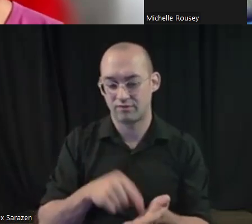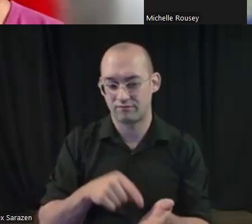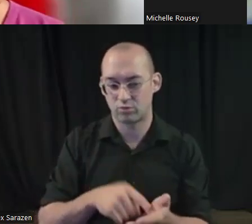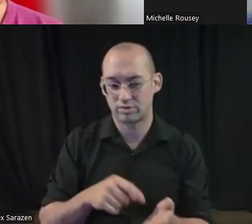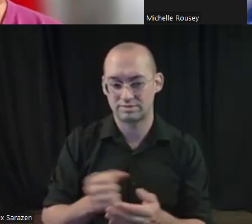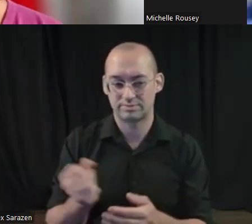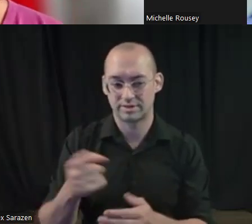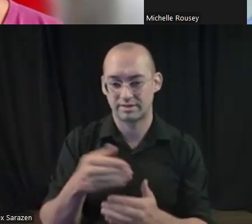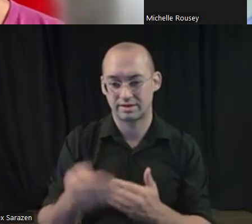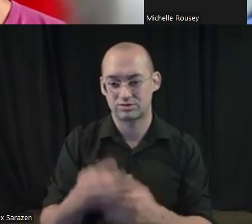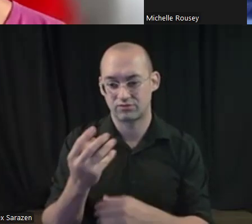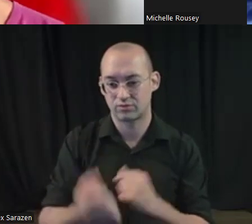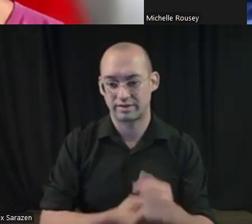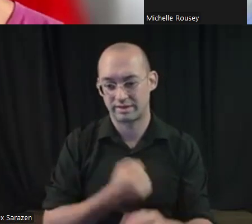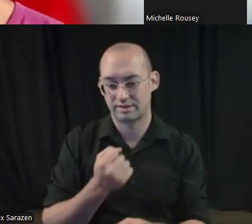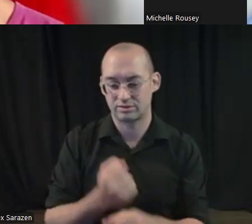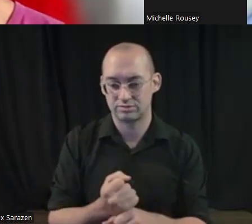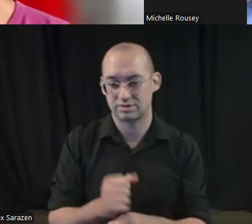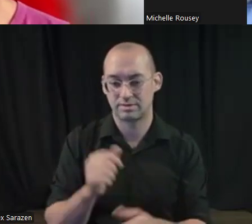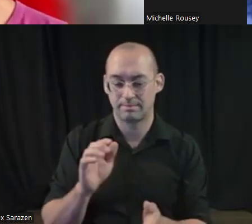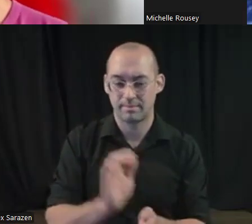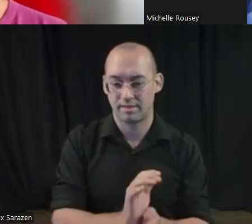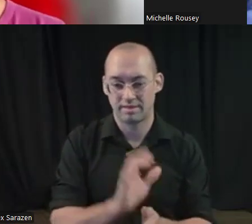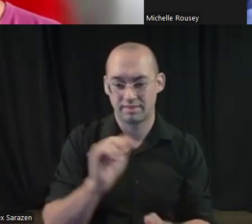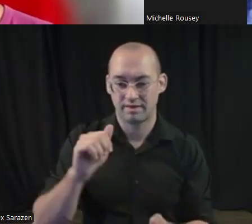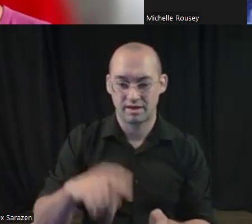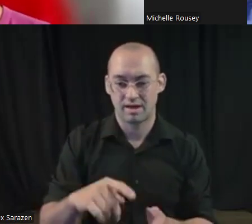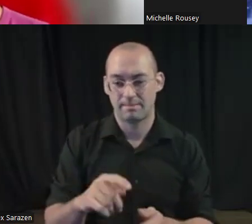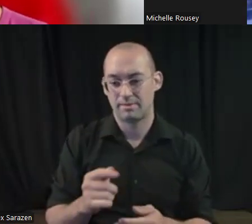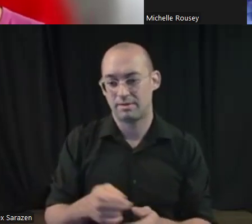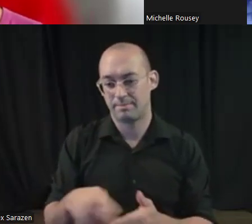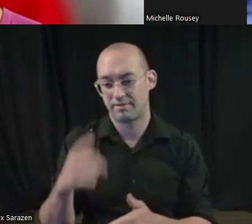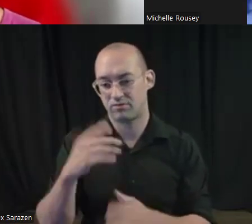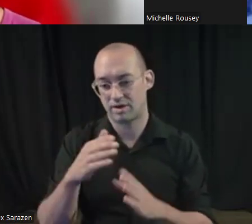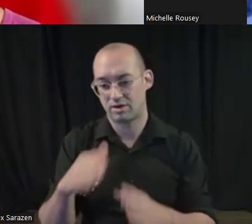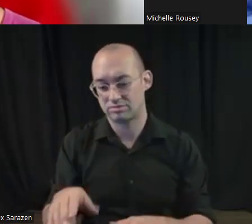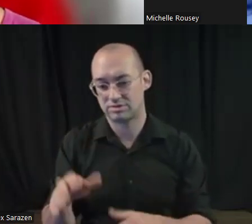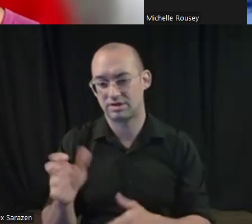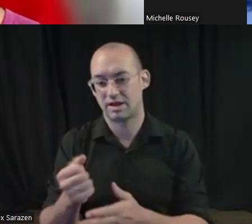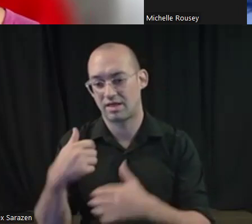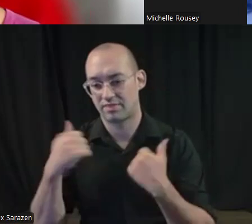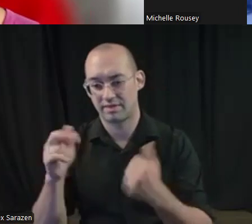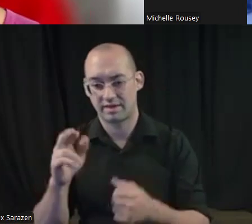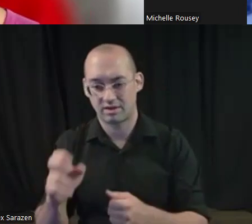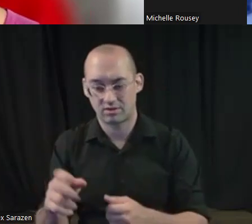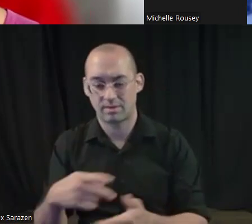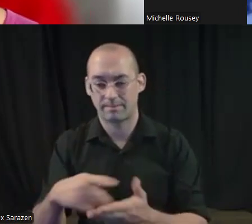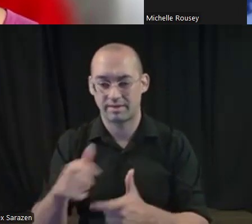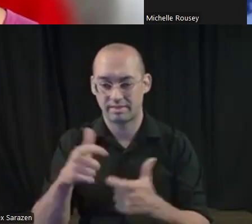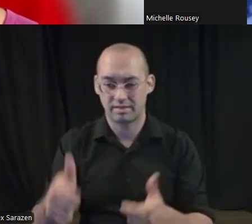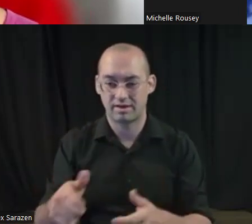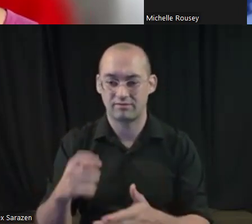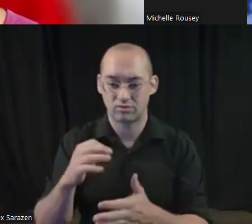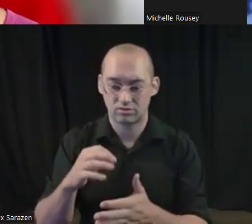those who are already doing calculus of pay for housing or get the health care, paying hefty shares of cost to qualify for what Medi-Cal does